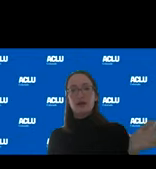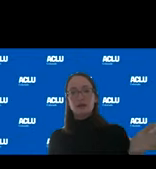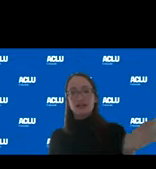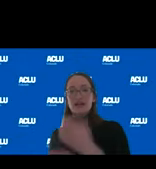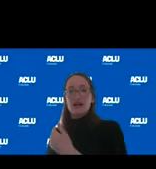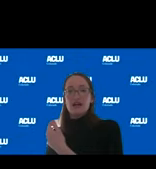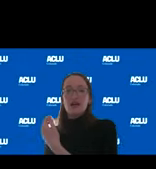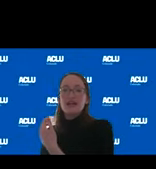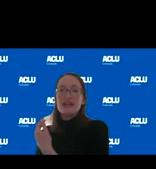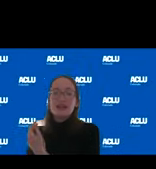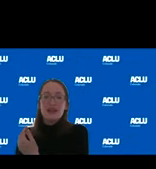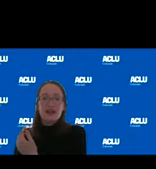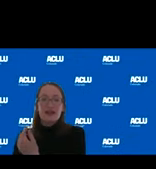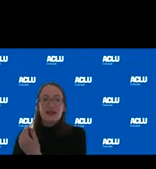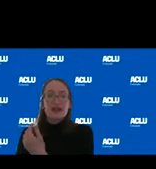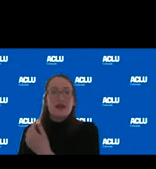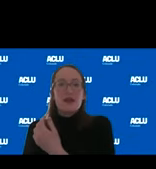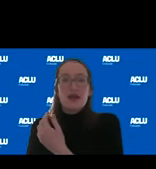And with that,